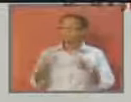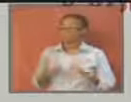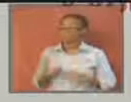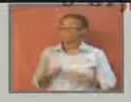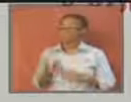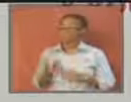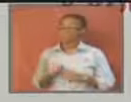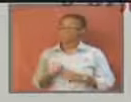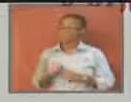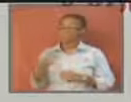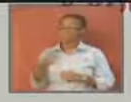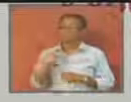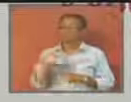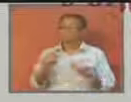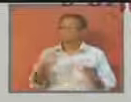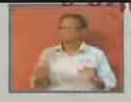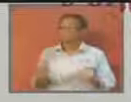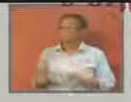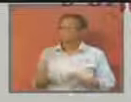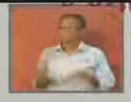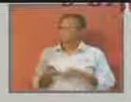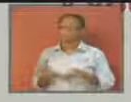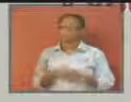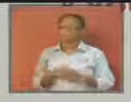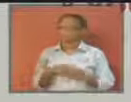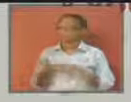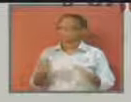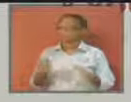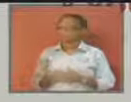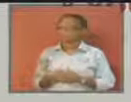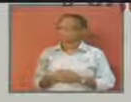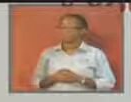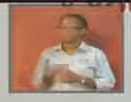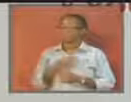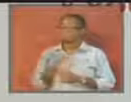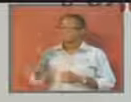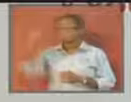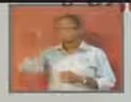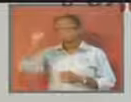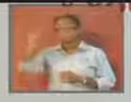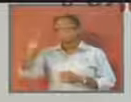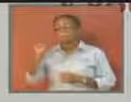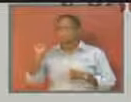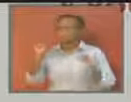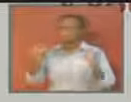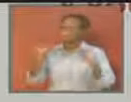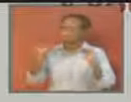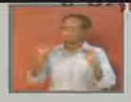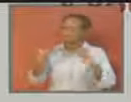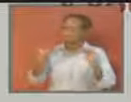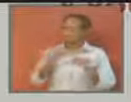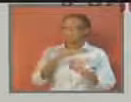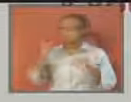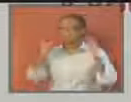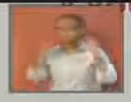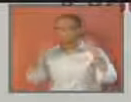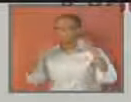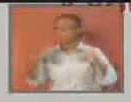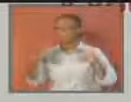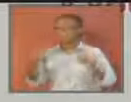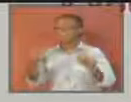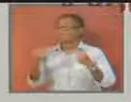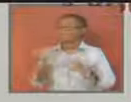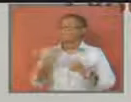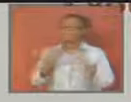we have done that, and in the press conference on Saturday, the Prime Minister, Honorable Prime Minister, as well as the Minister, would have gone a lot